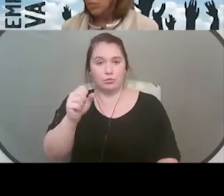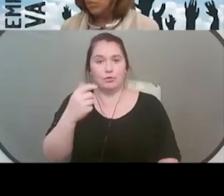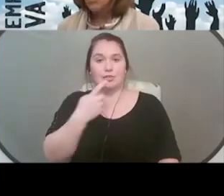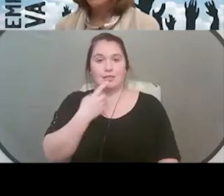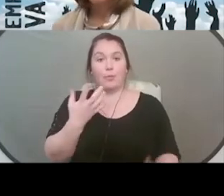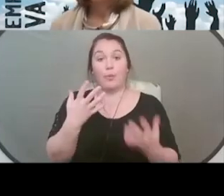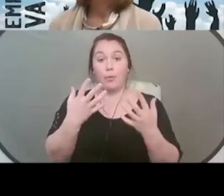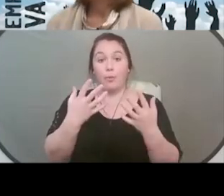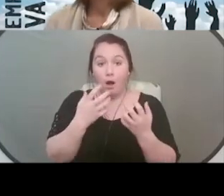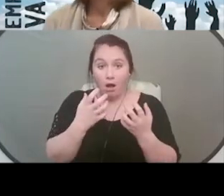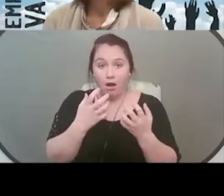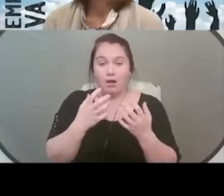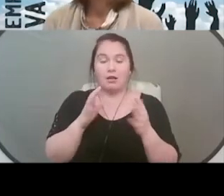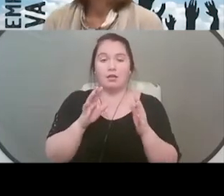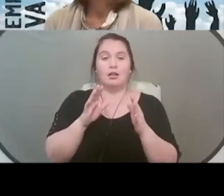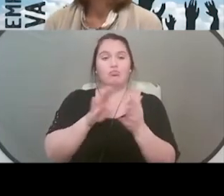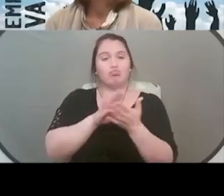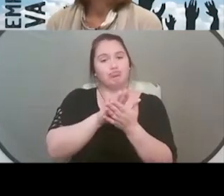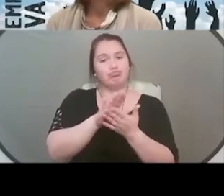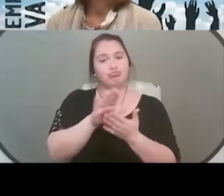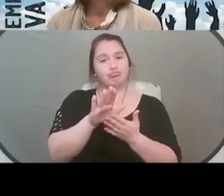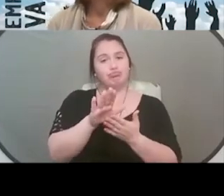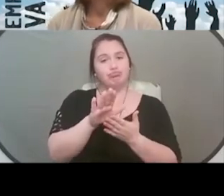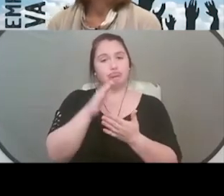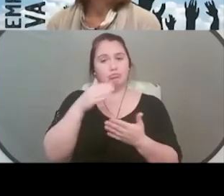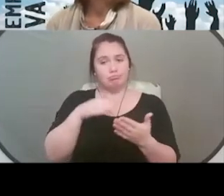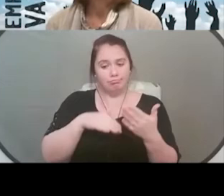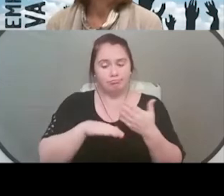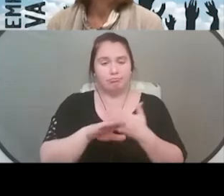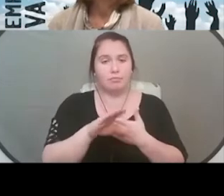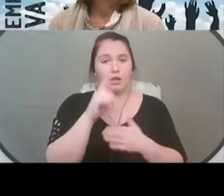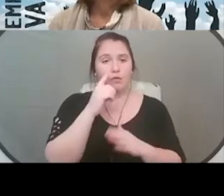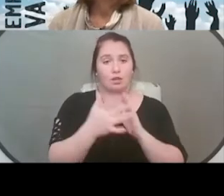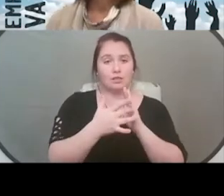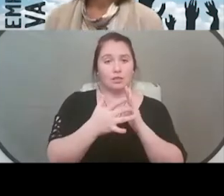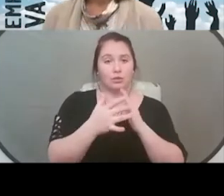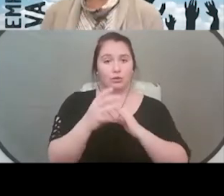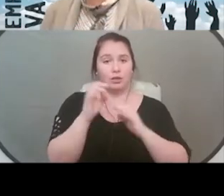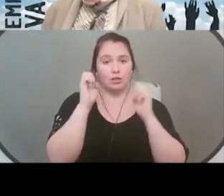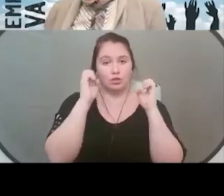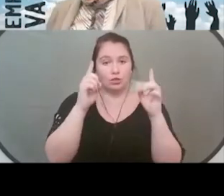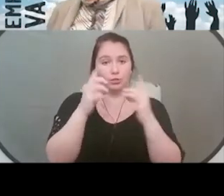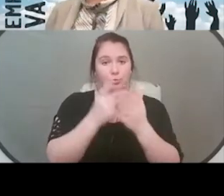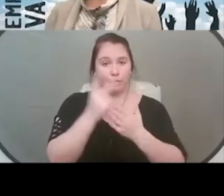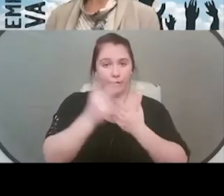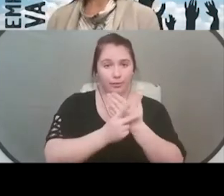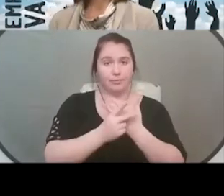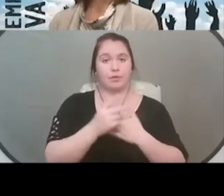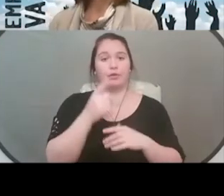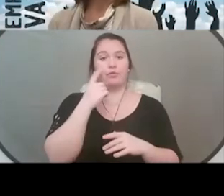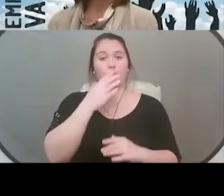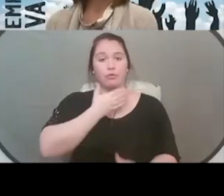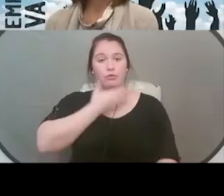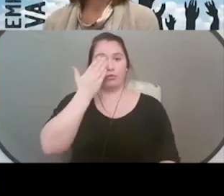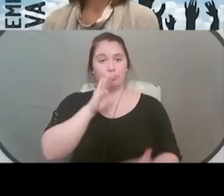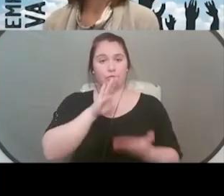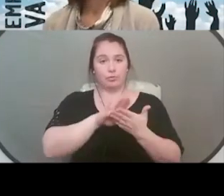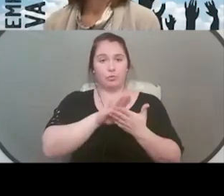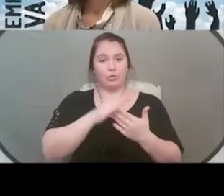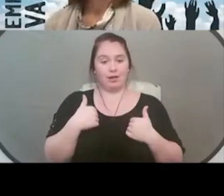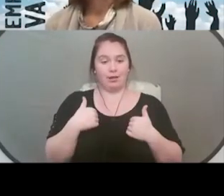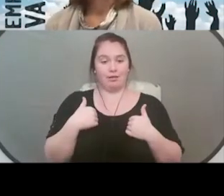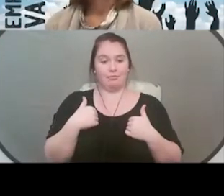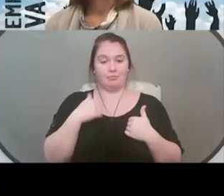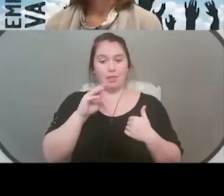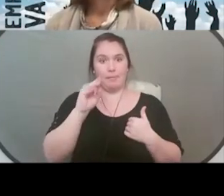nice entry for technical education programs. So on the front of the school, we had the main entrance, but we had